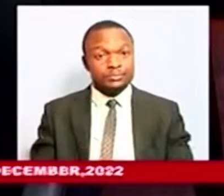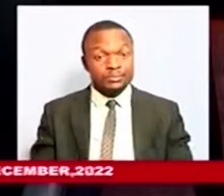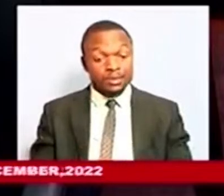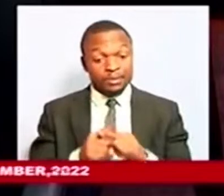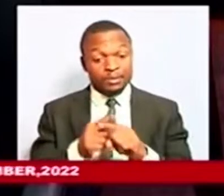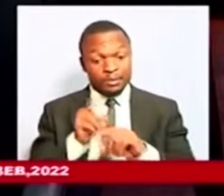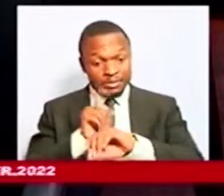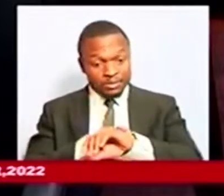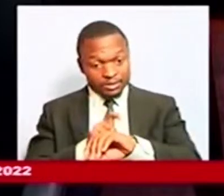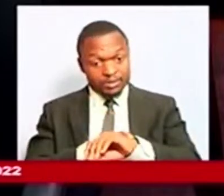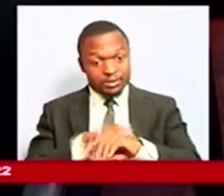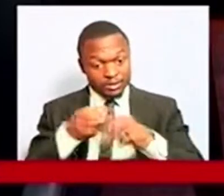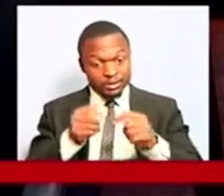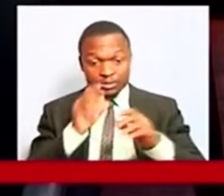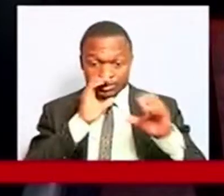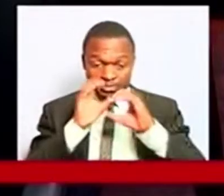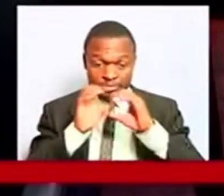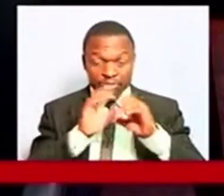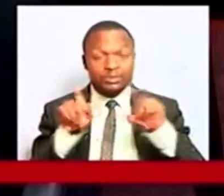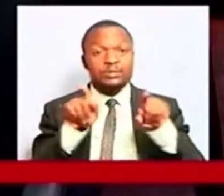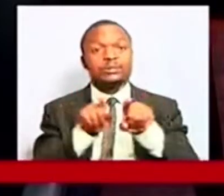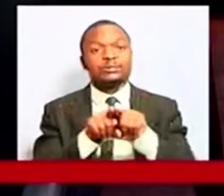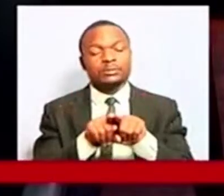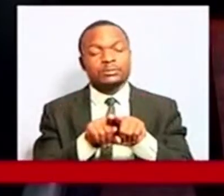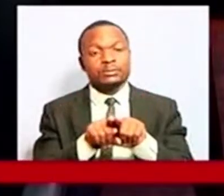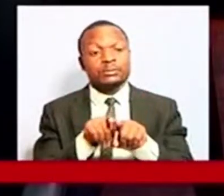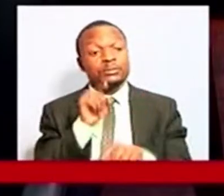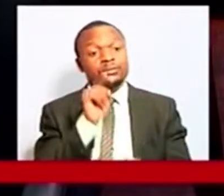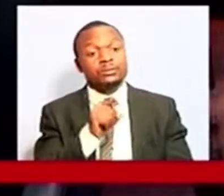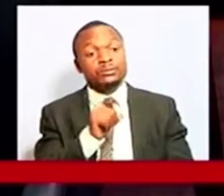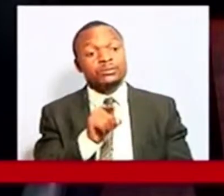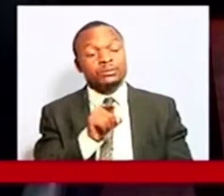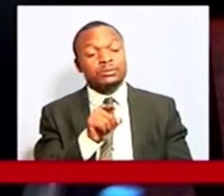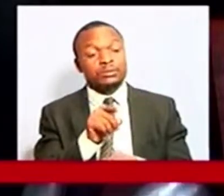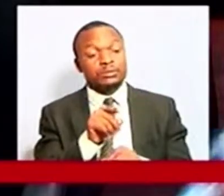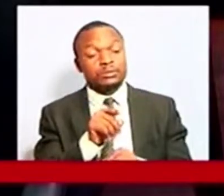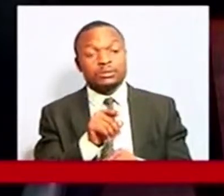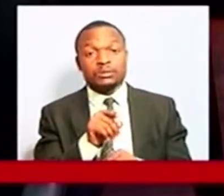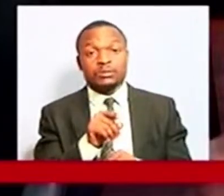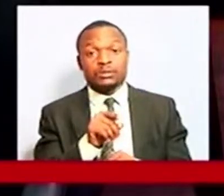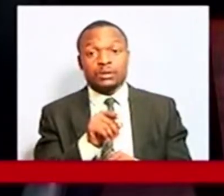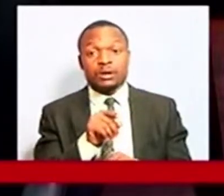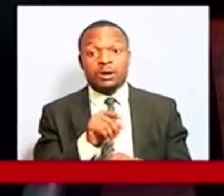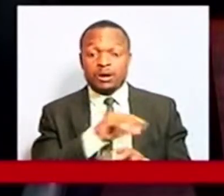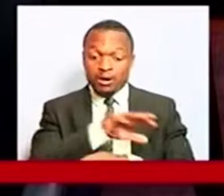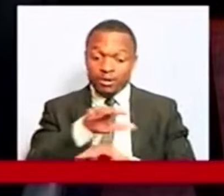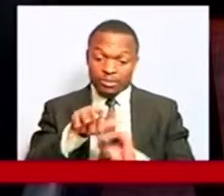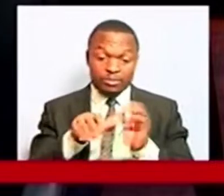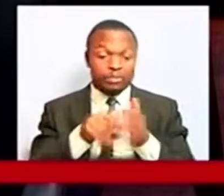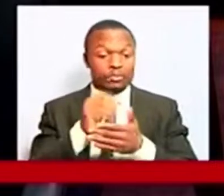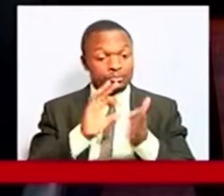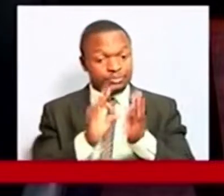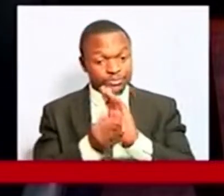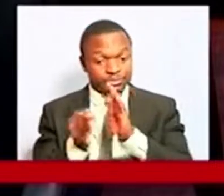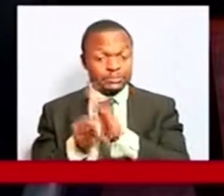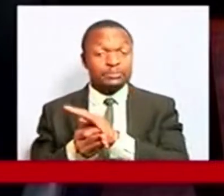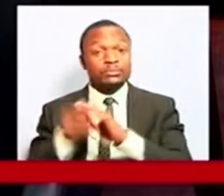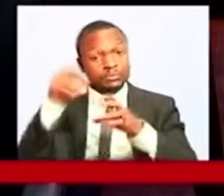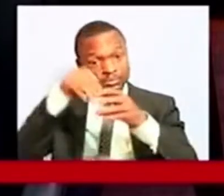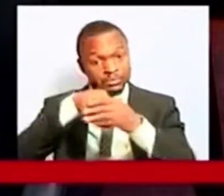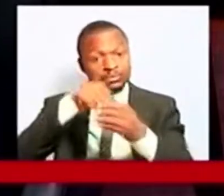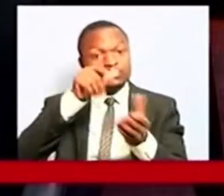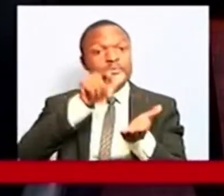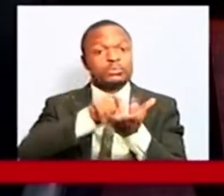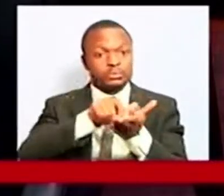time when we are trying to communicate with the same, he was indicating that, no, actually, all the files, they are in Lusaka, because I think they